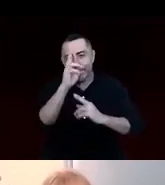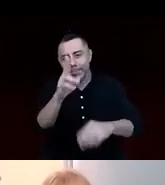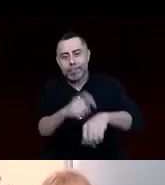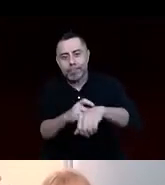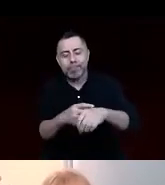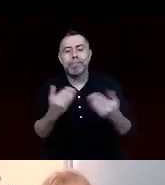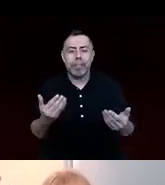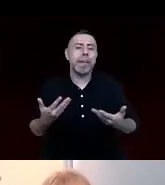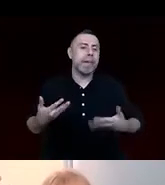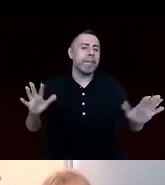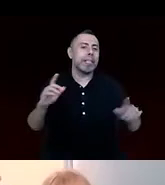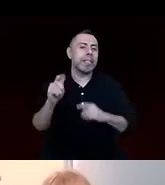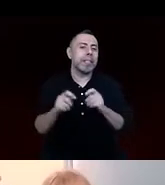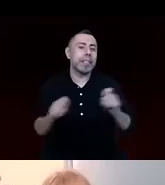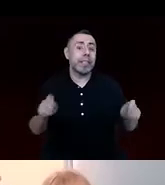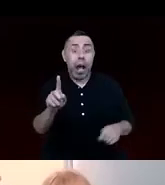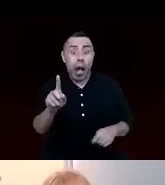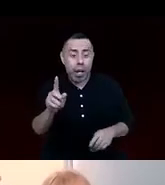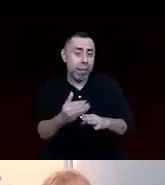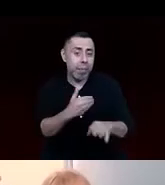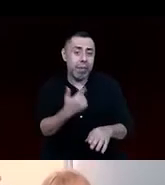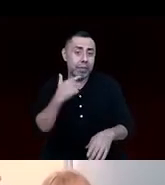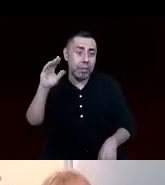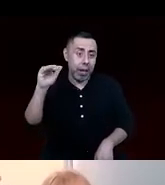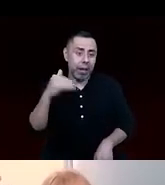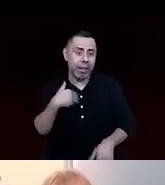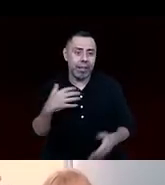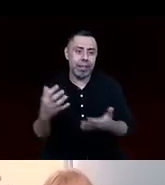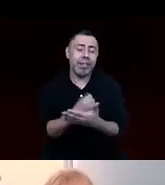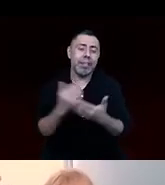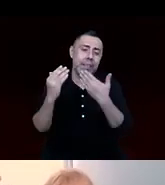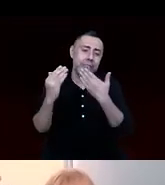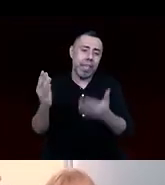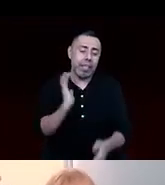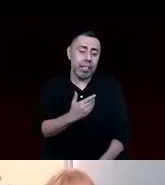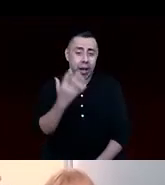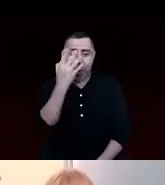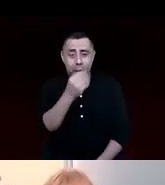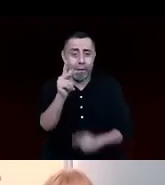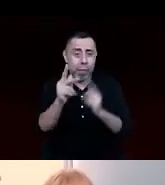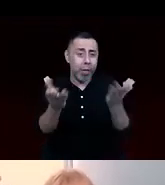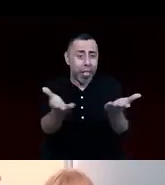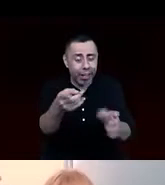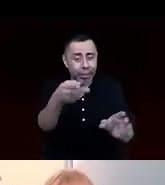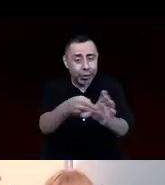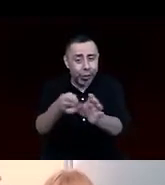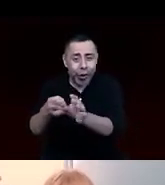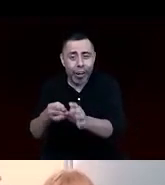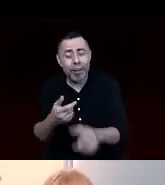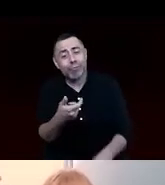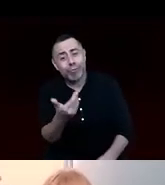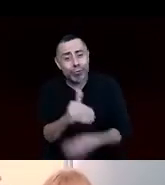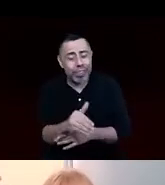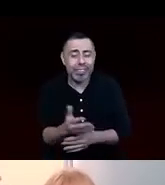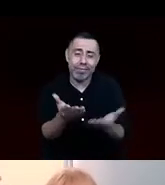night. But before we say good night, I want to thank our beautiful participants that have joined us this evening, your